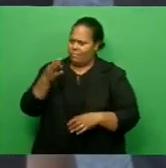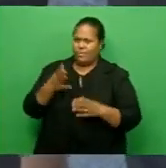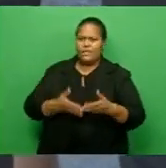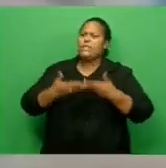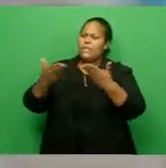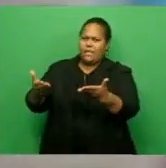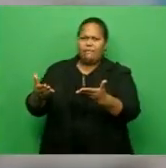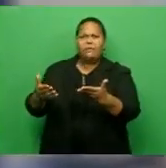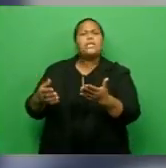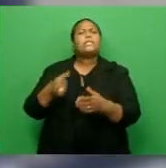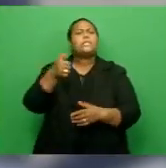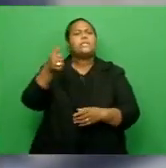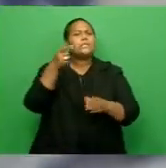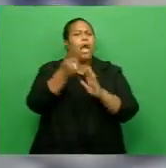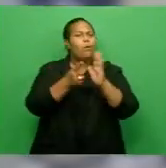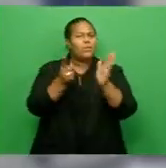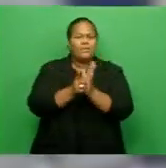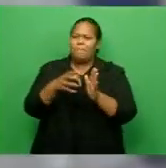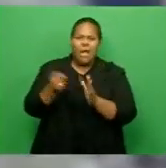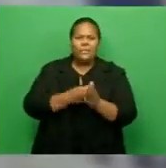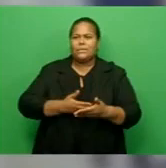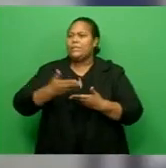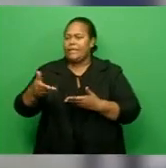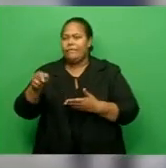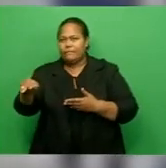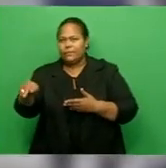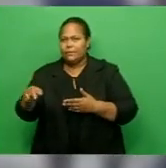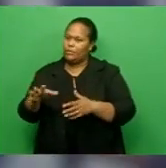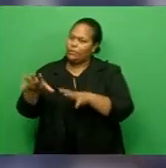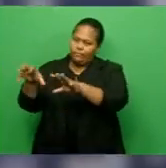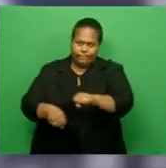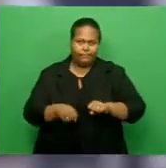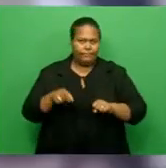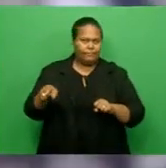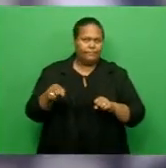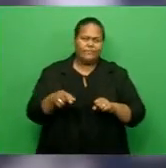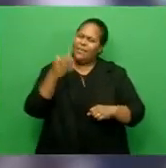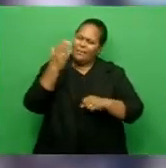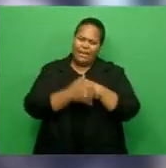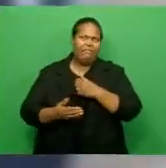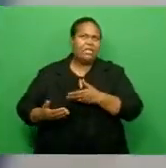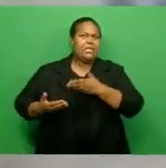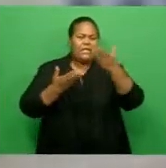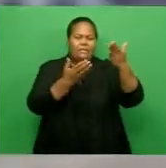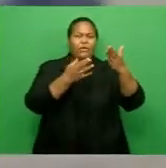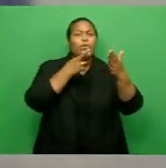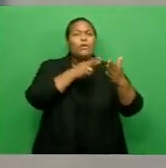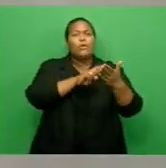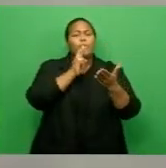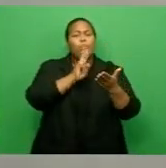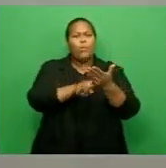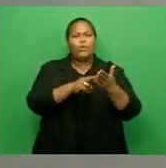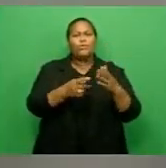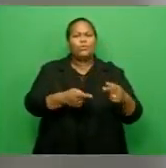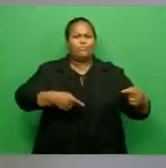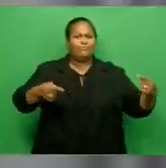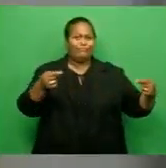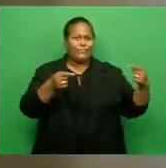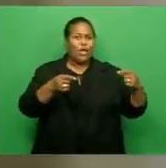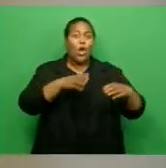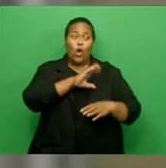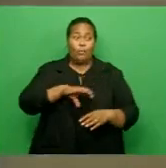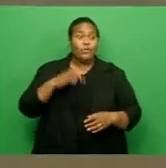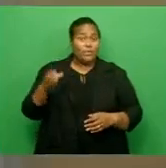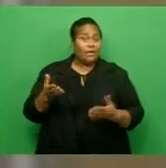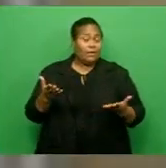of the match and failed to supply the report to the match commissioner and the Naita Siri under-19 team manager. He further